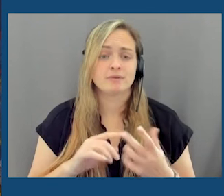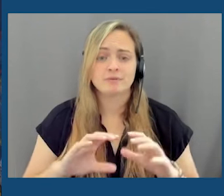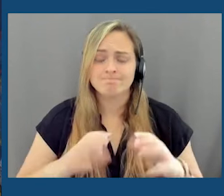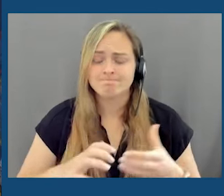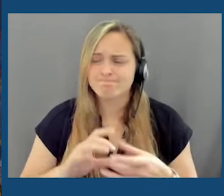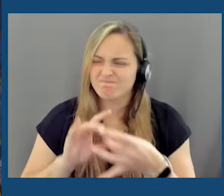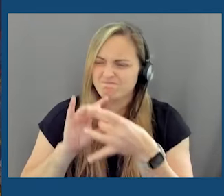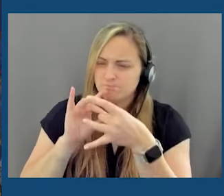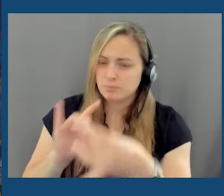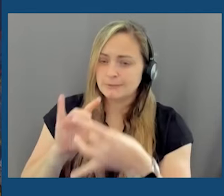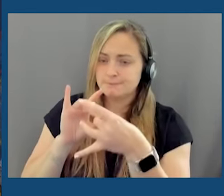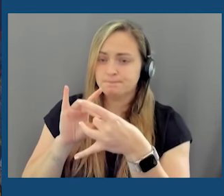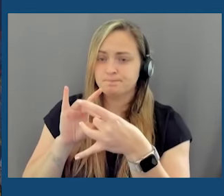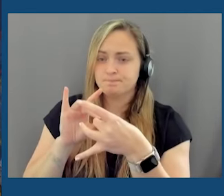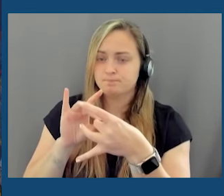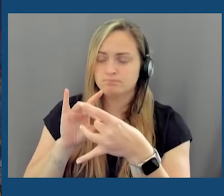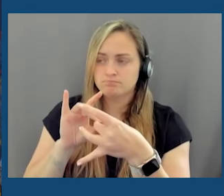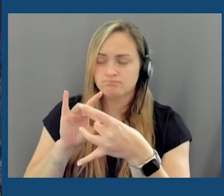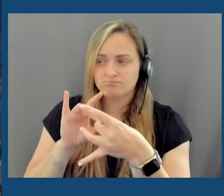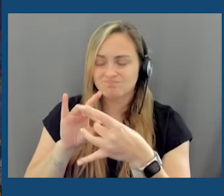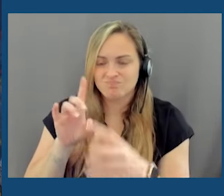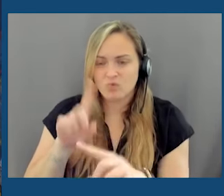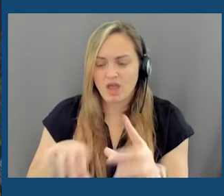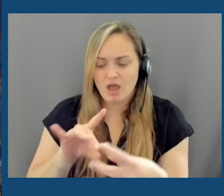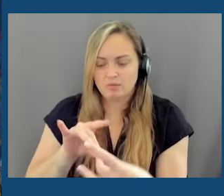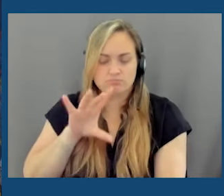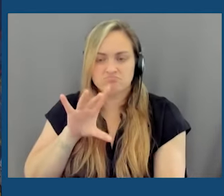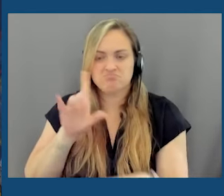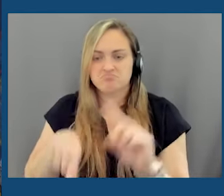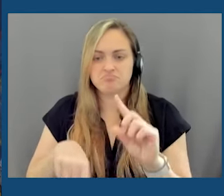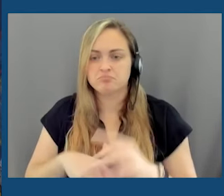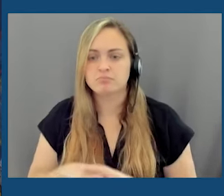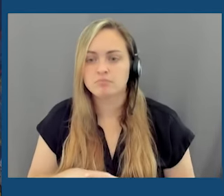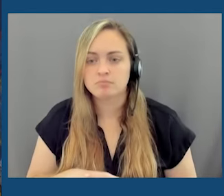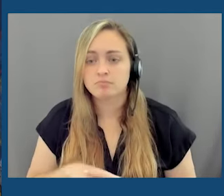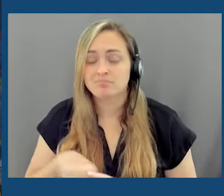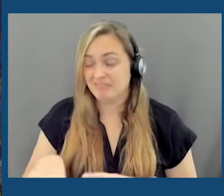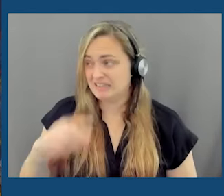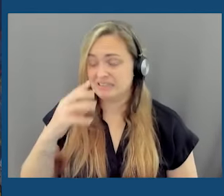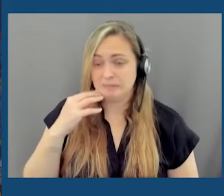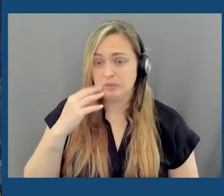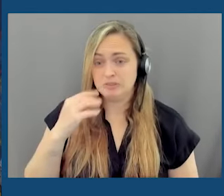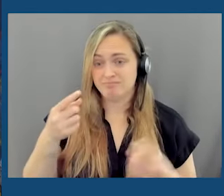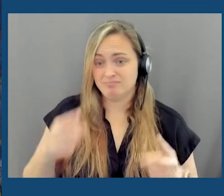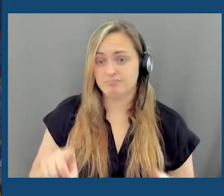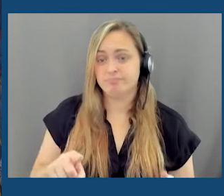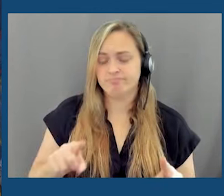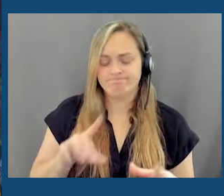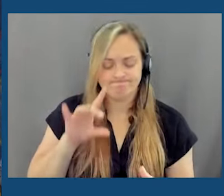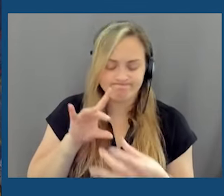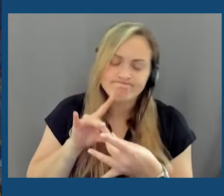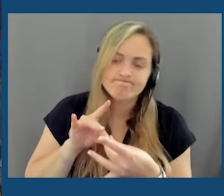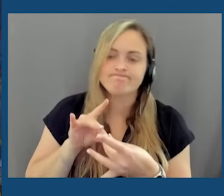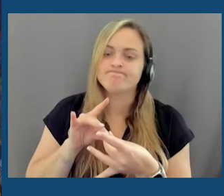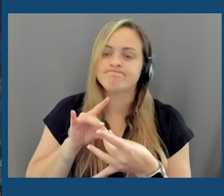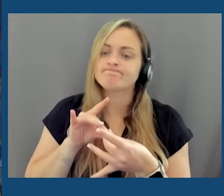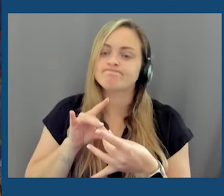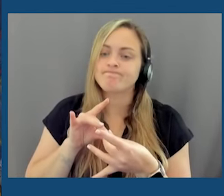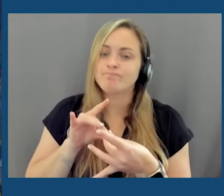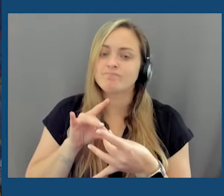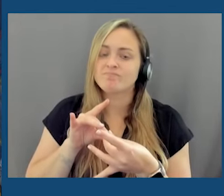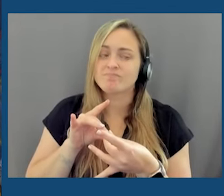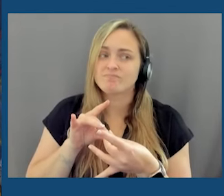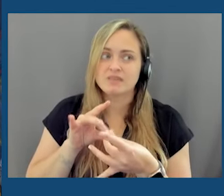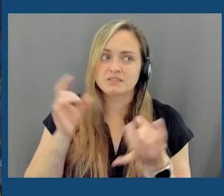bond that will never be broken from this experience. This tragedy